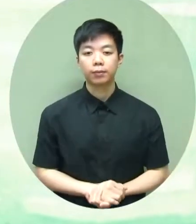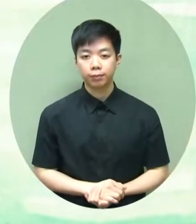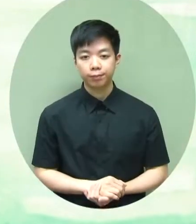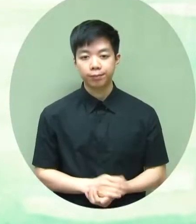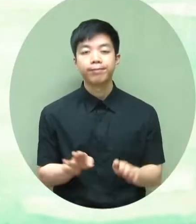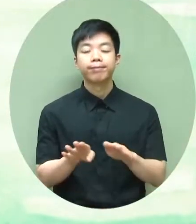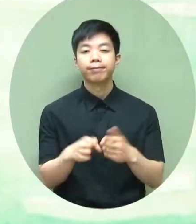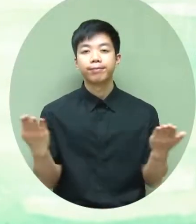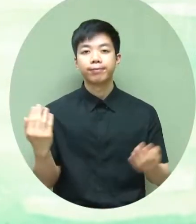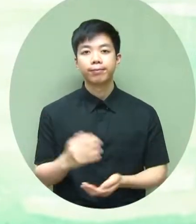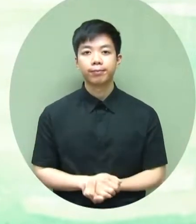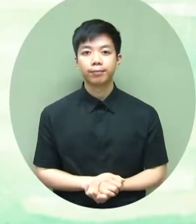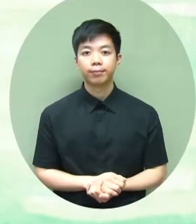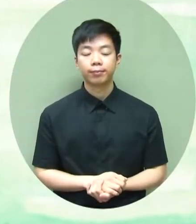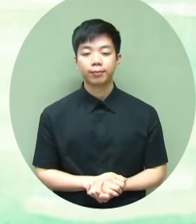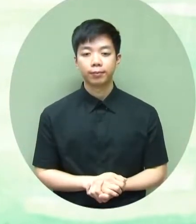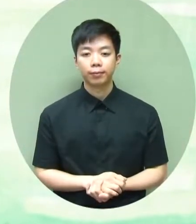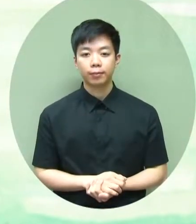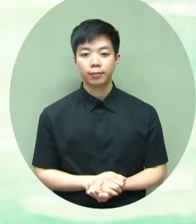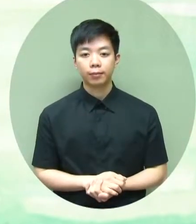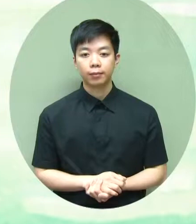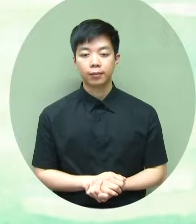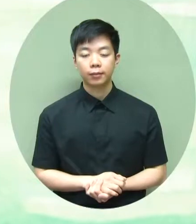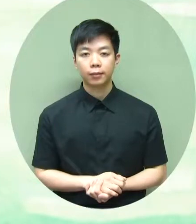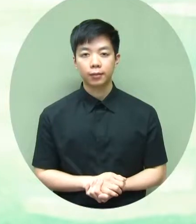Admiralty Station will also be commissioned.